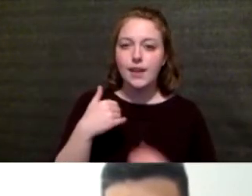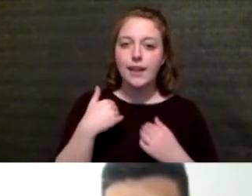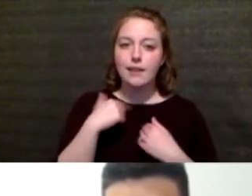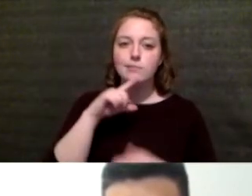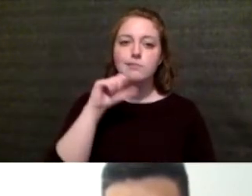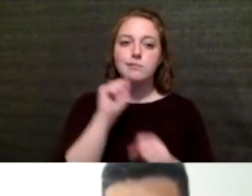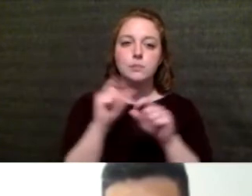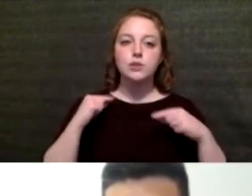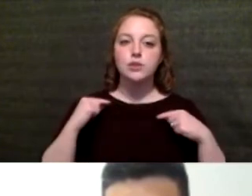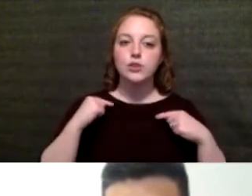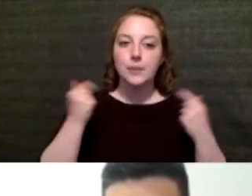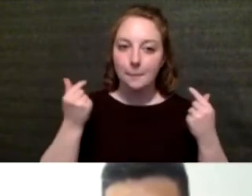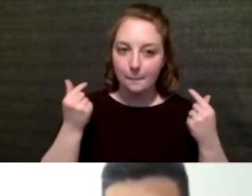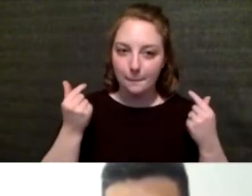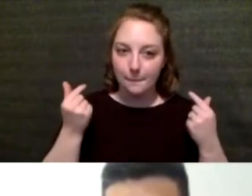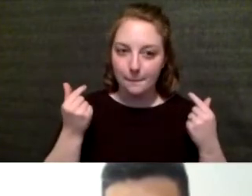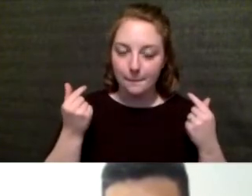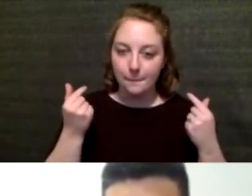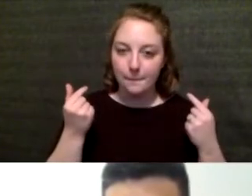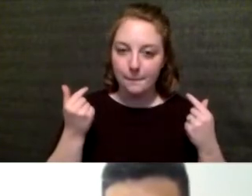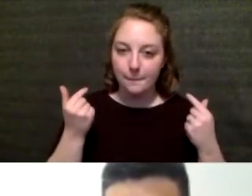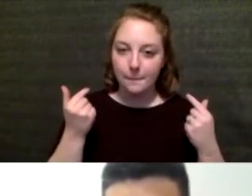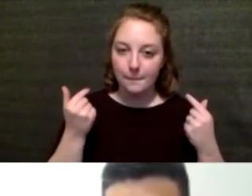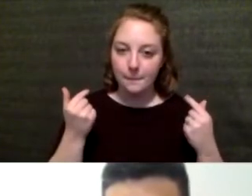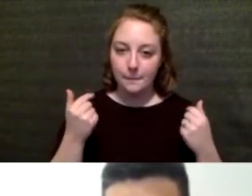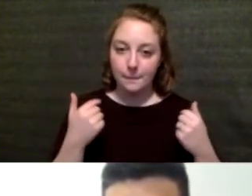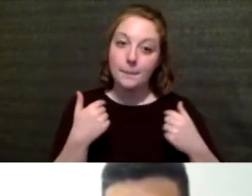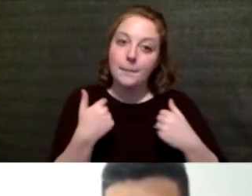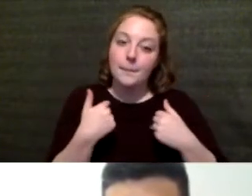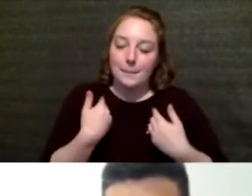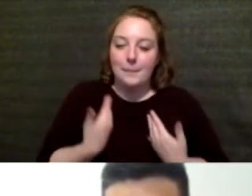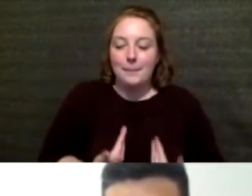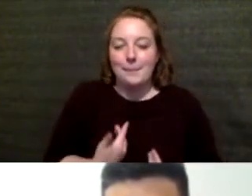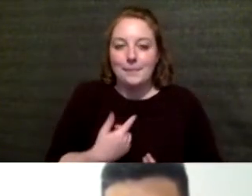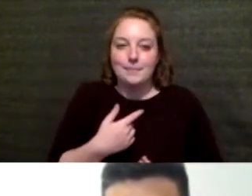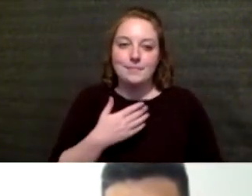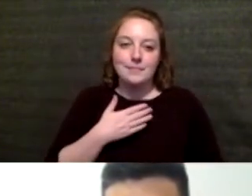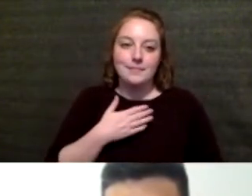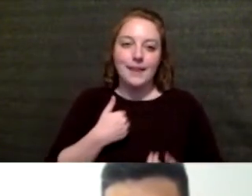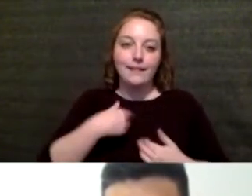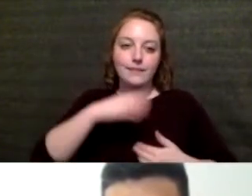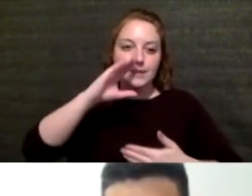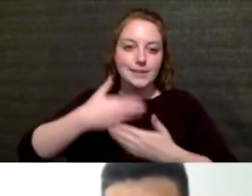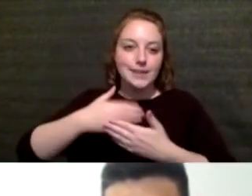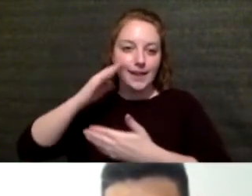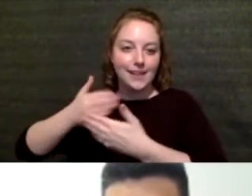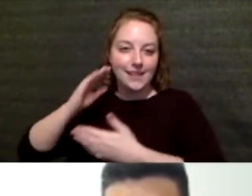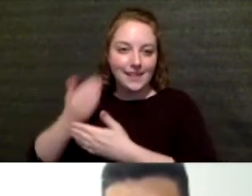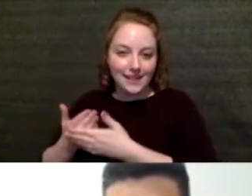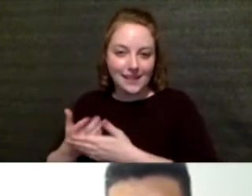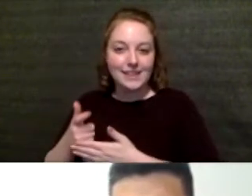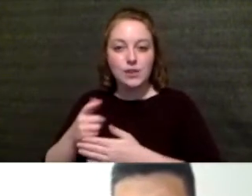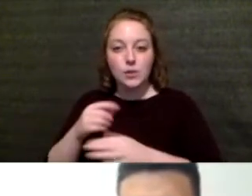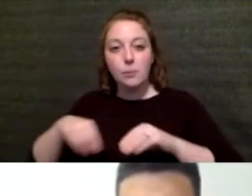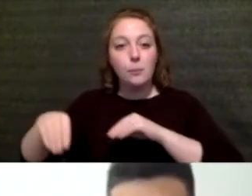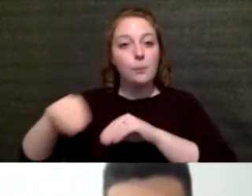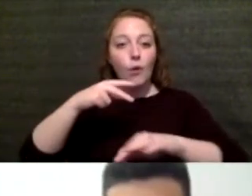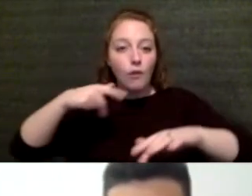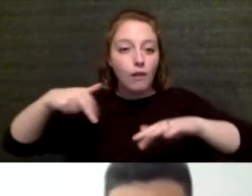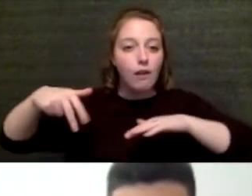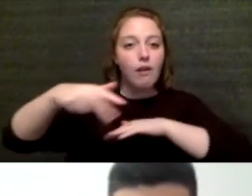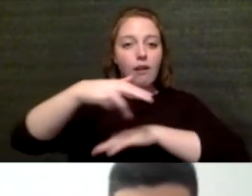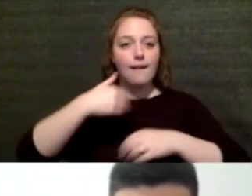I think, especially, um, I'm definitely a boy mom. I think they need to move, get up and just have the best.